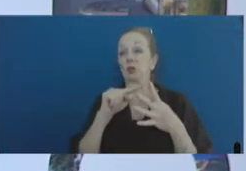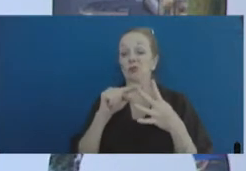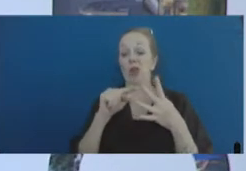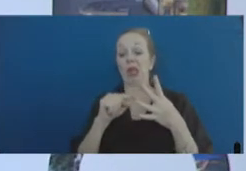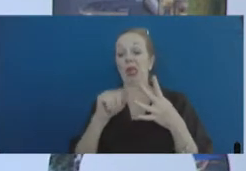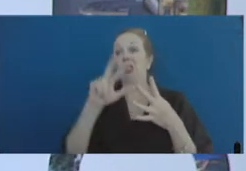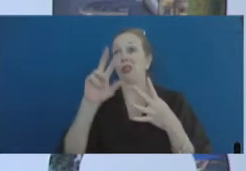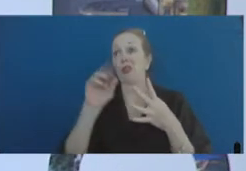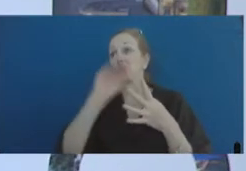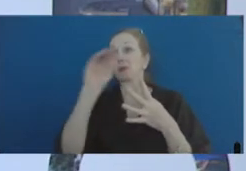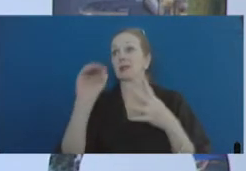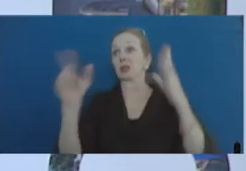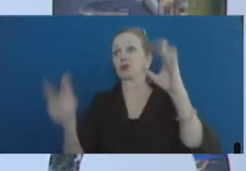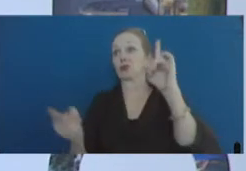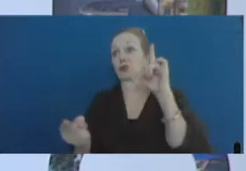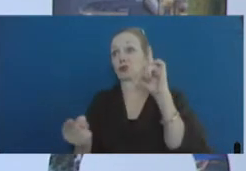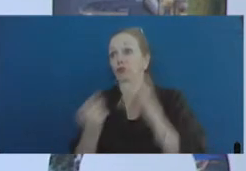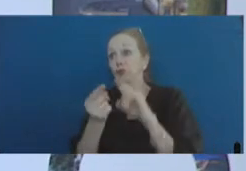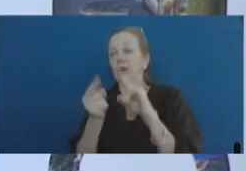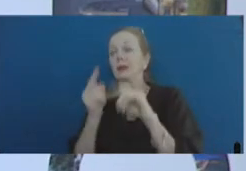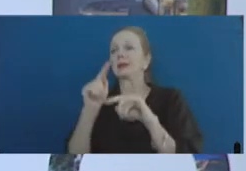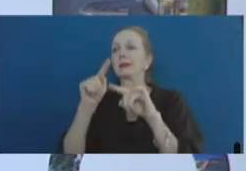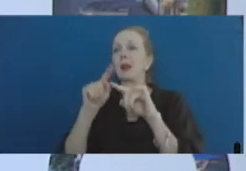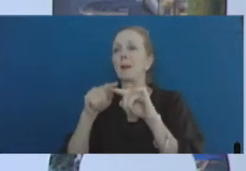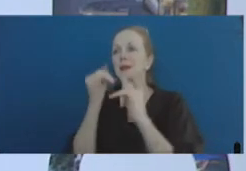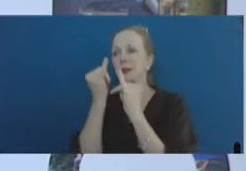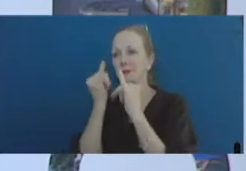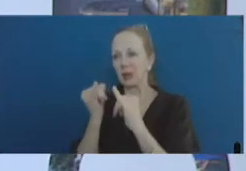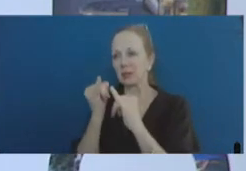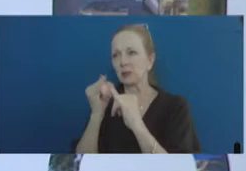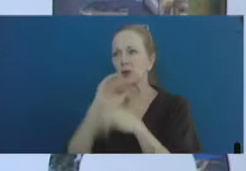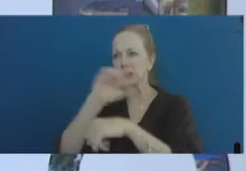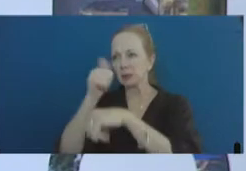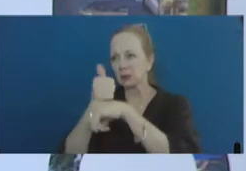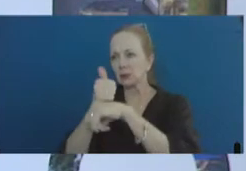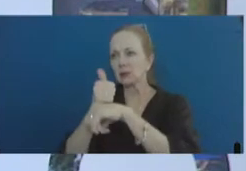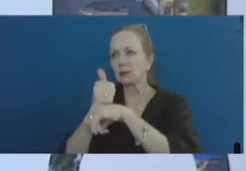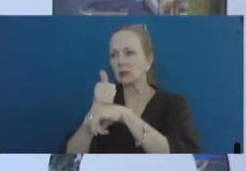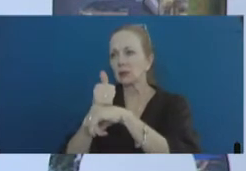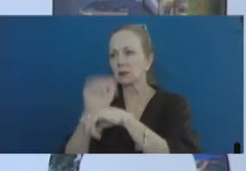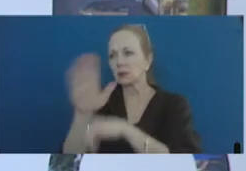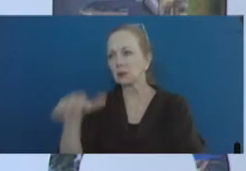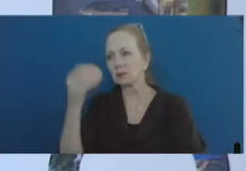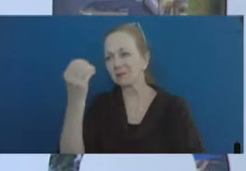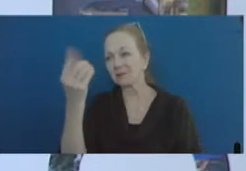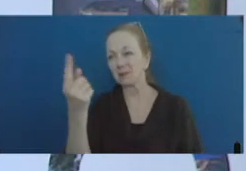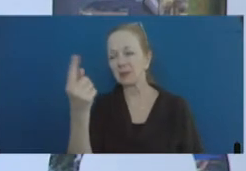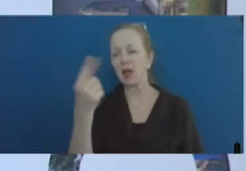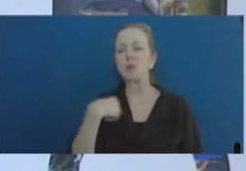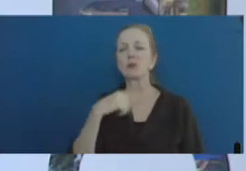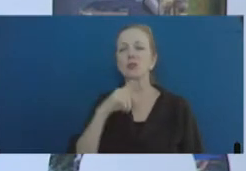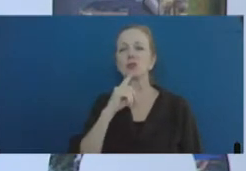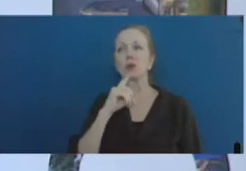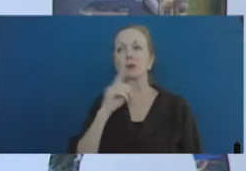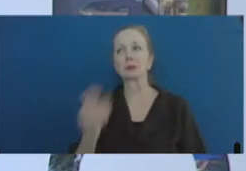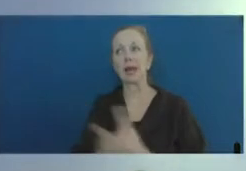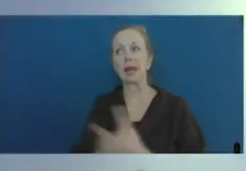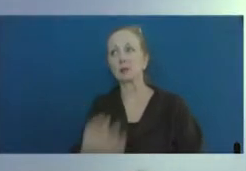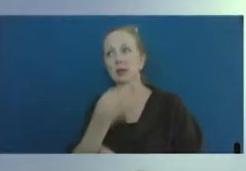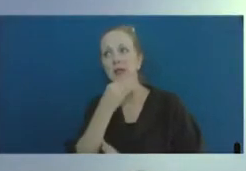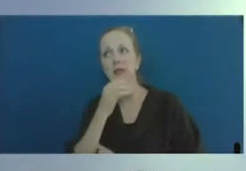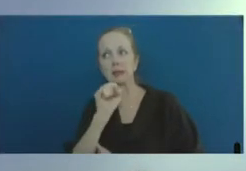really depends on the site, and that's just an initial stab. And yeah, I'm sure a site designer would probably have a different. We used to assume it was